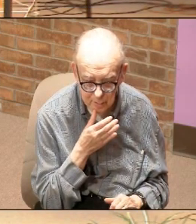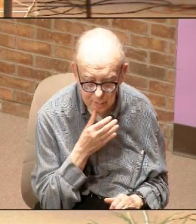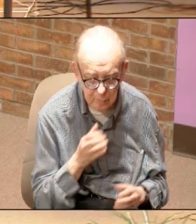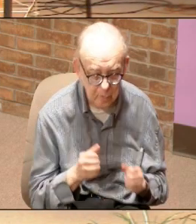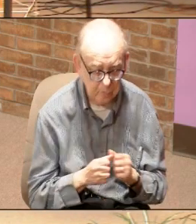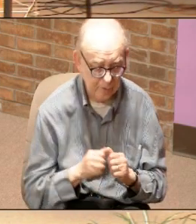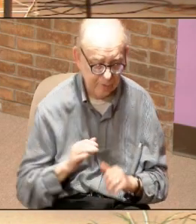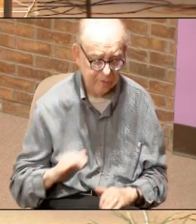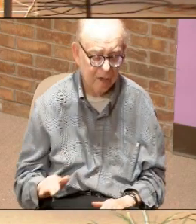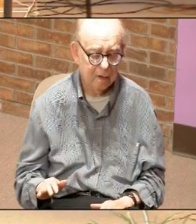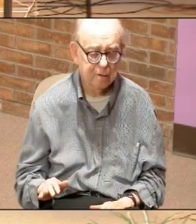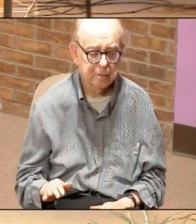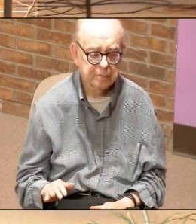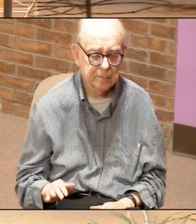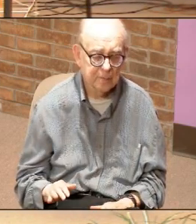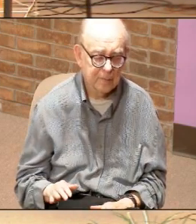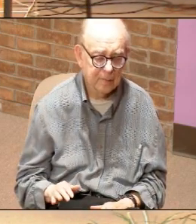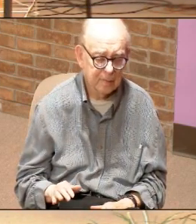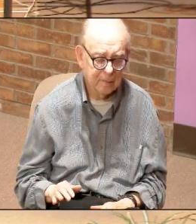with a child,